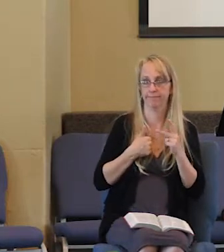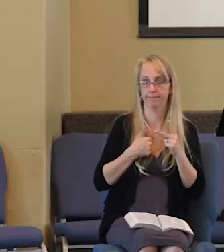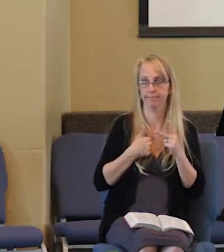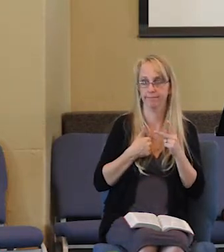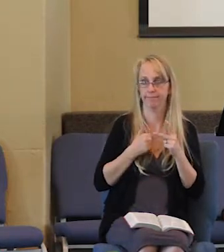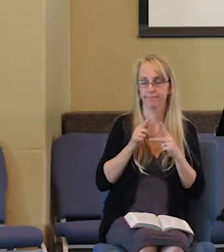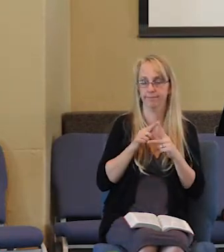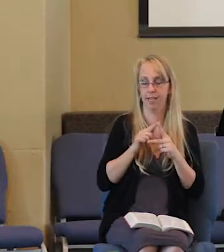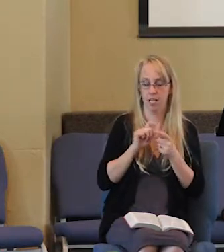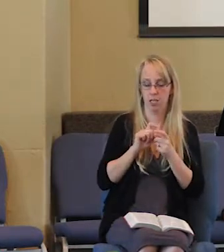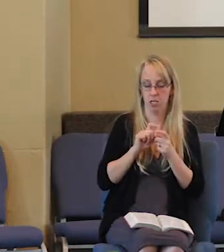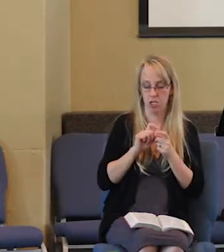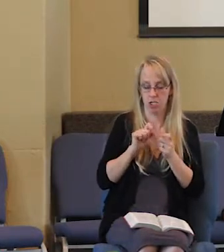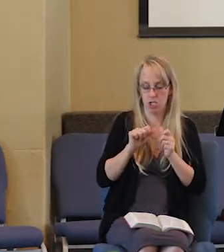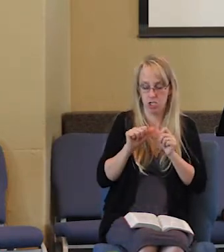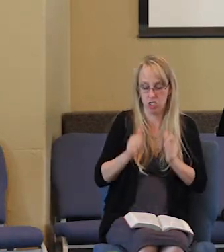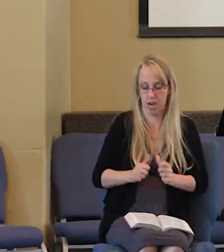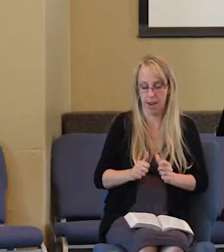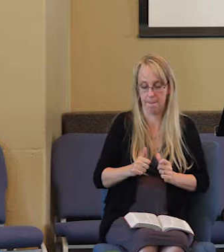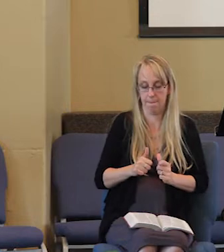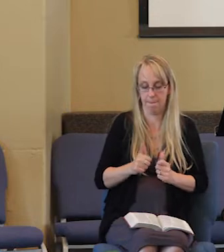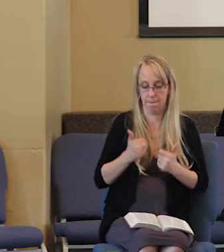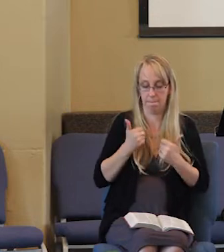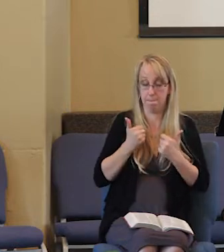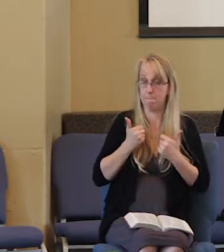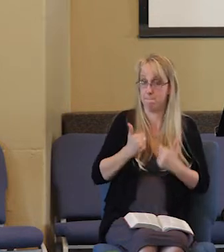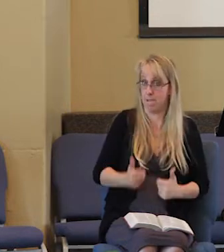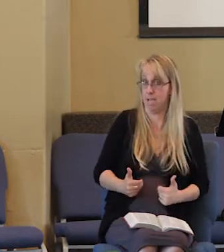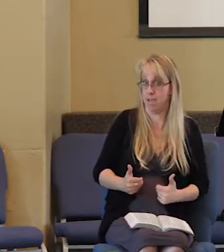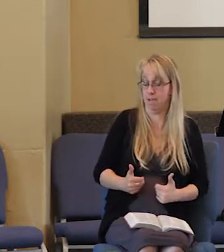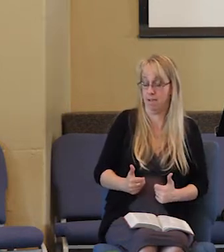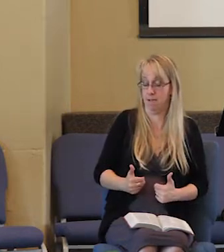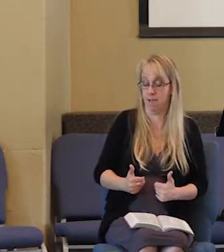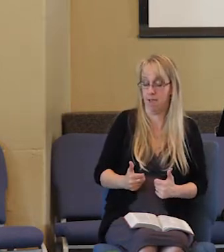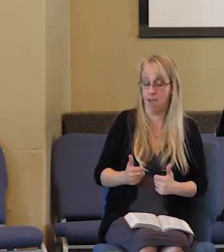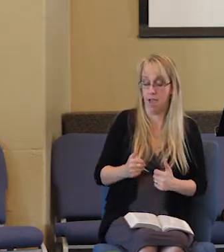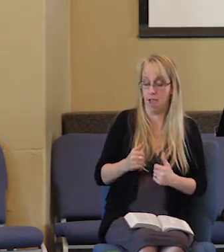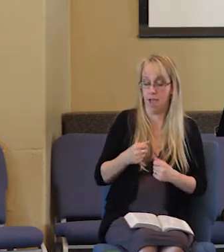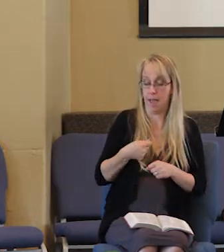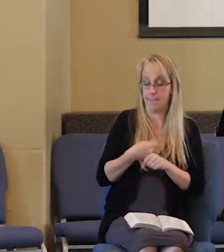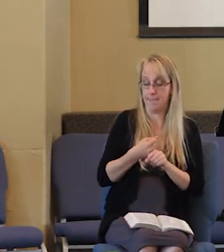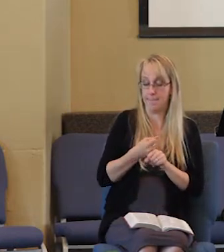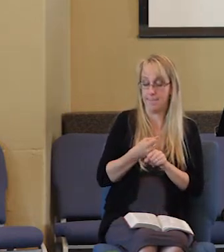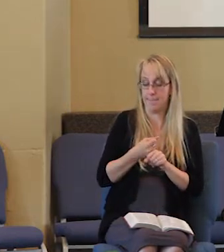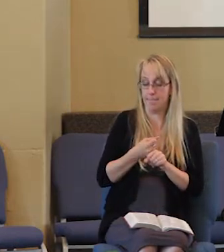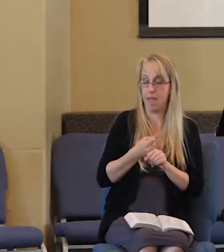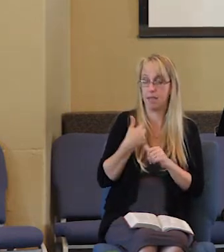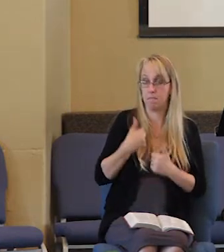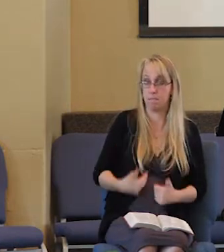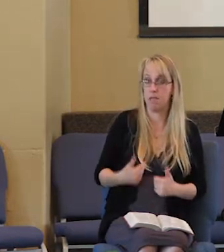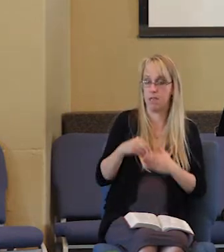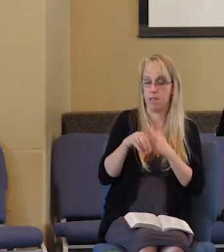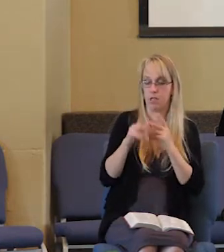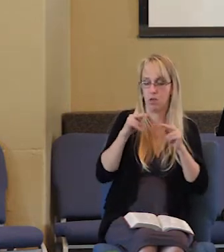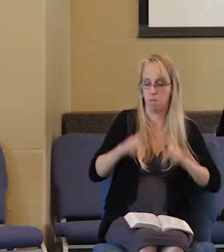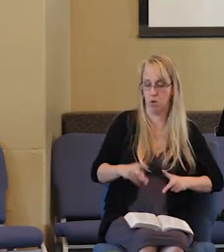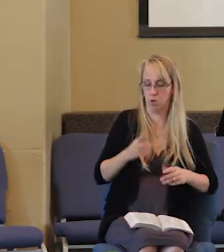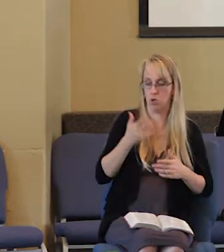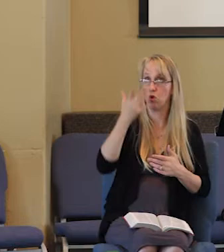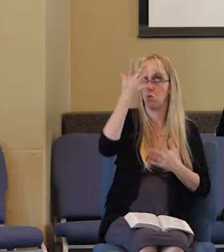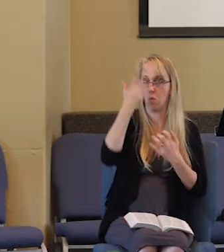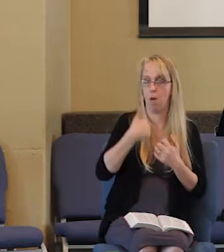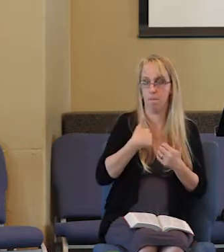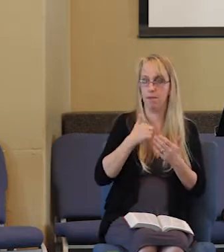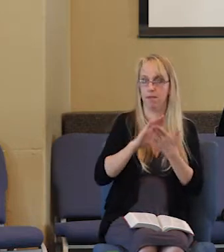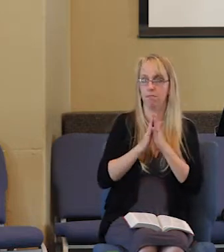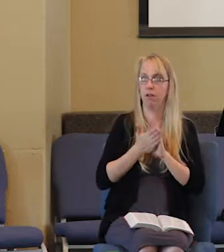God, shape me and mold me into the person you want me to be.